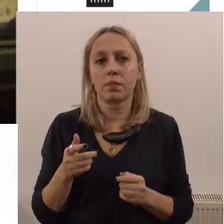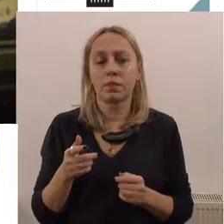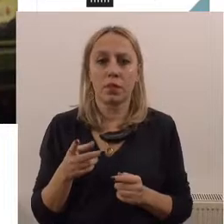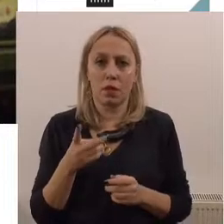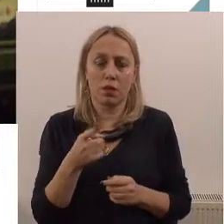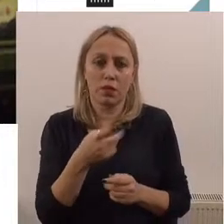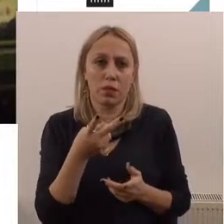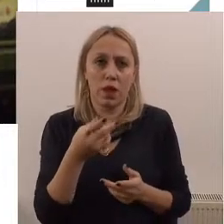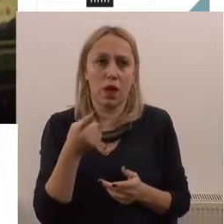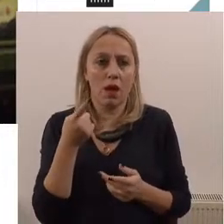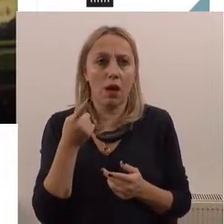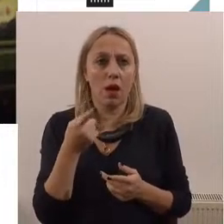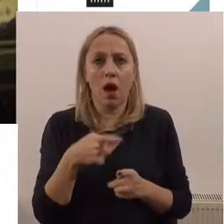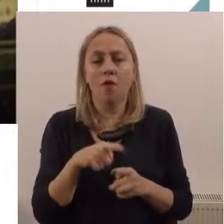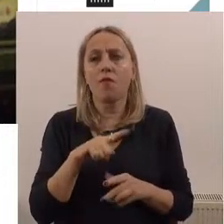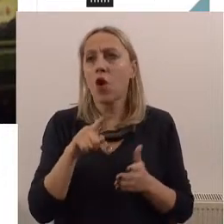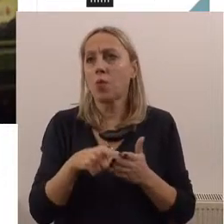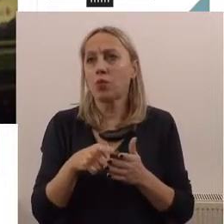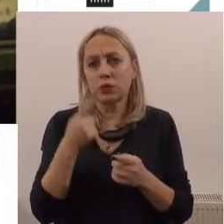disabilities.